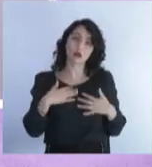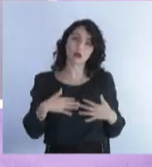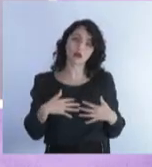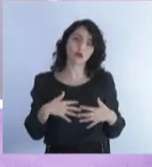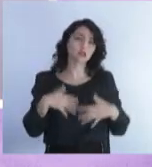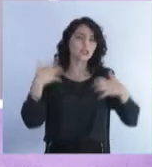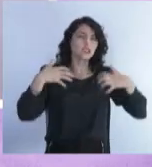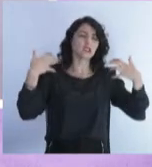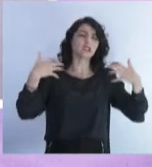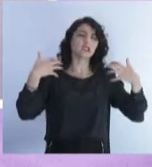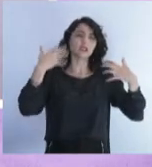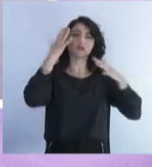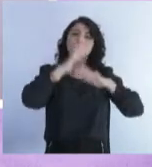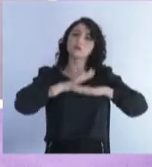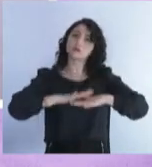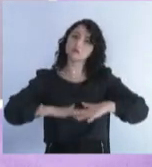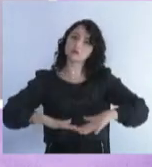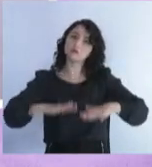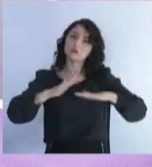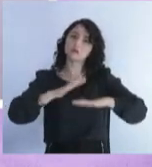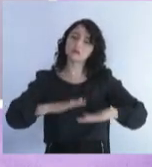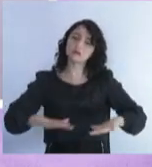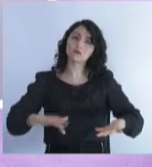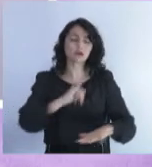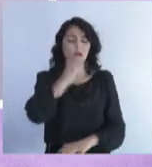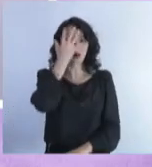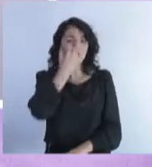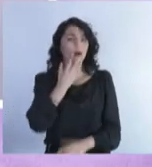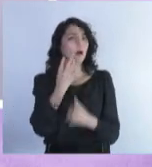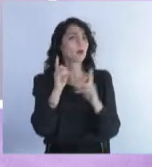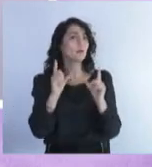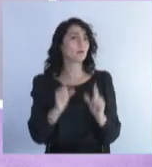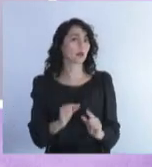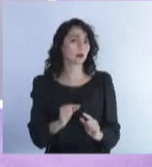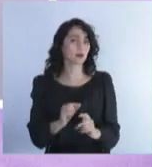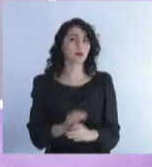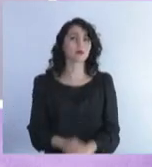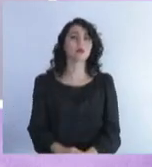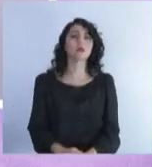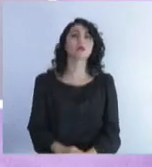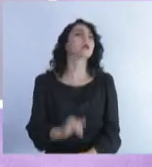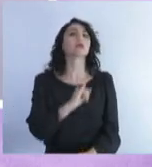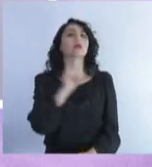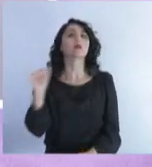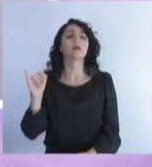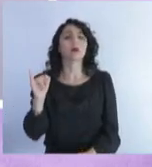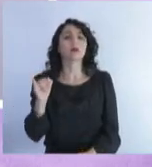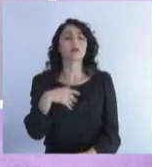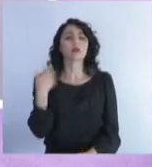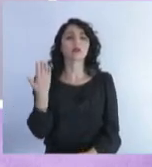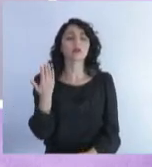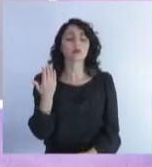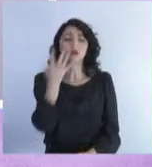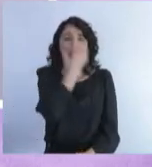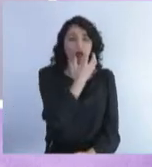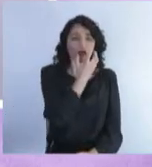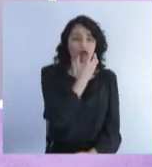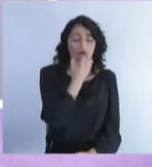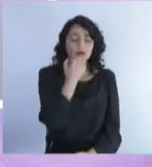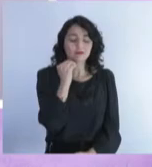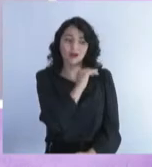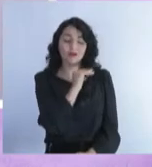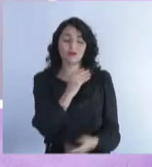less often. When you do get upset, we're not ready for this, please. When you do get upset,